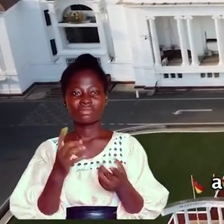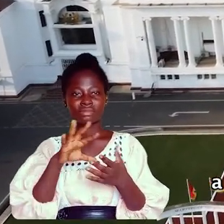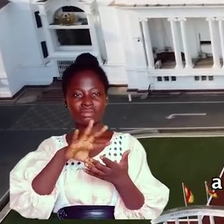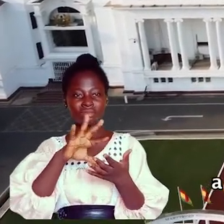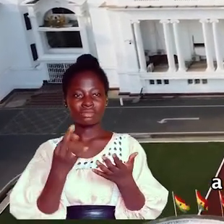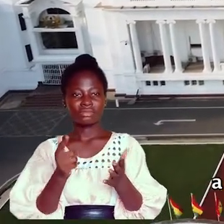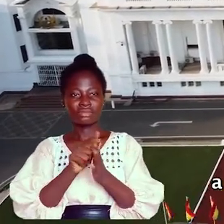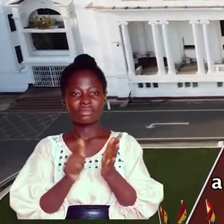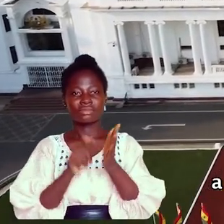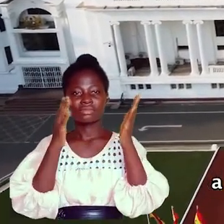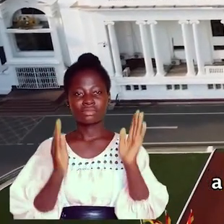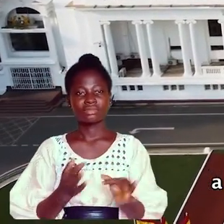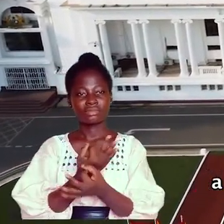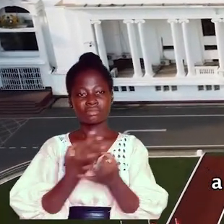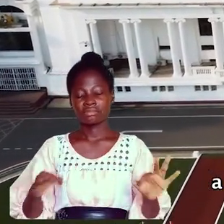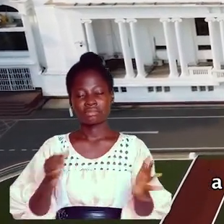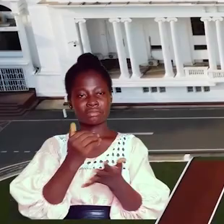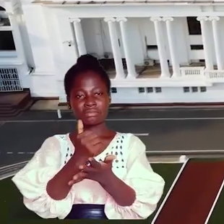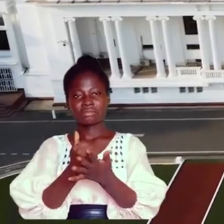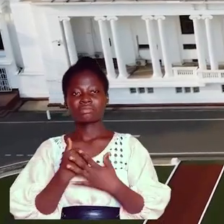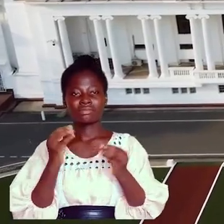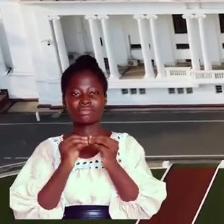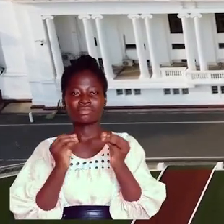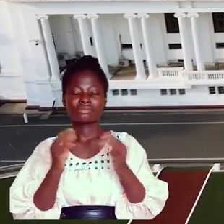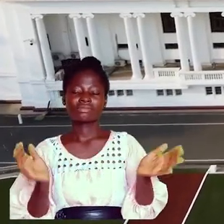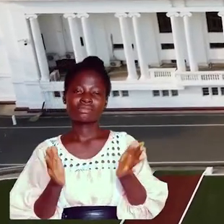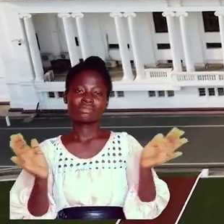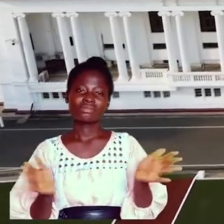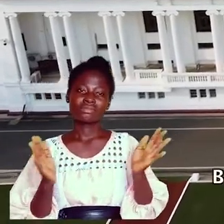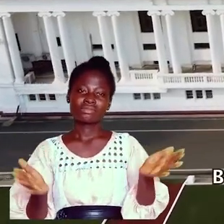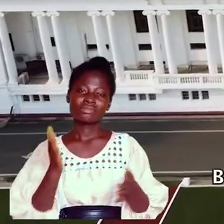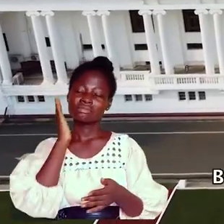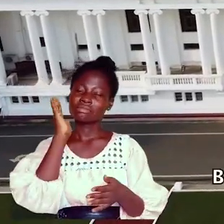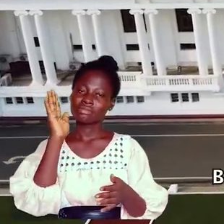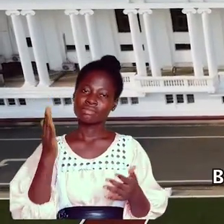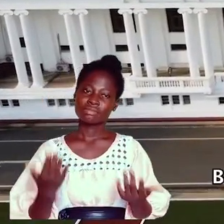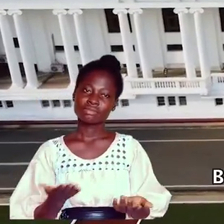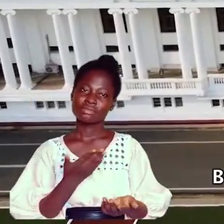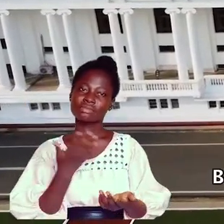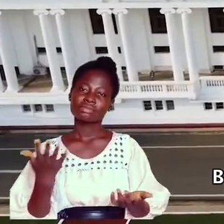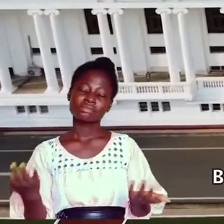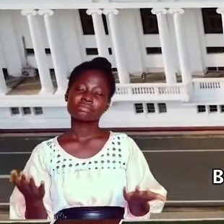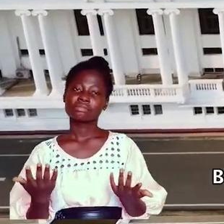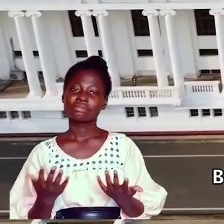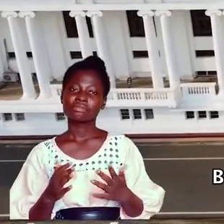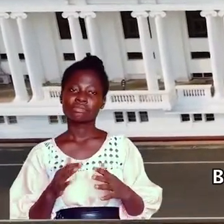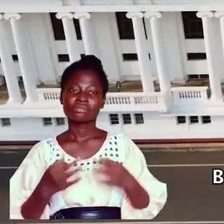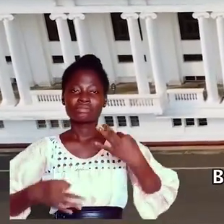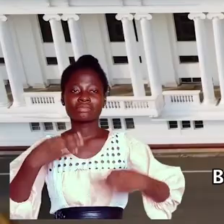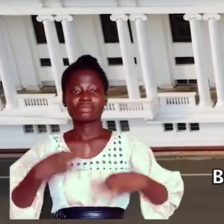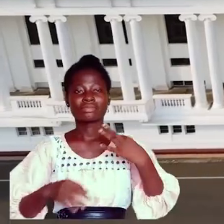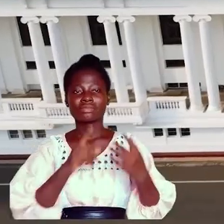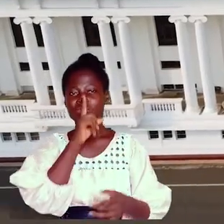lawyer who is willing to take my case pro bono, I think more people will be encouraged. Because the thing about